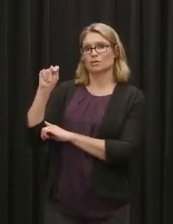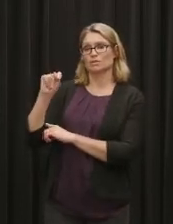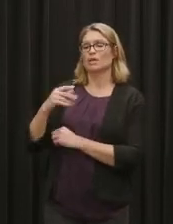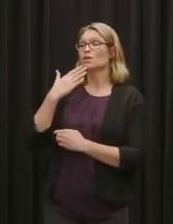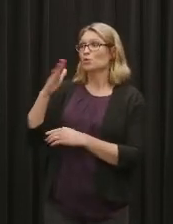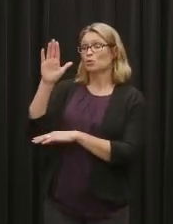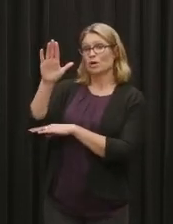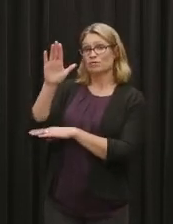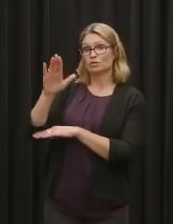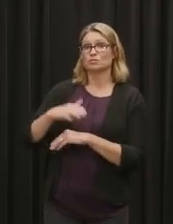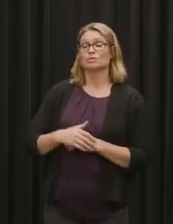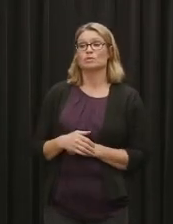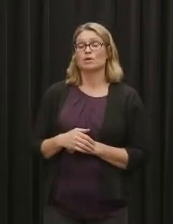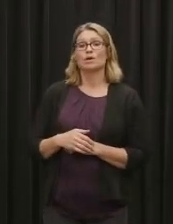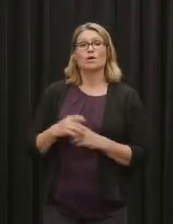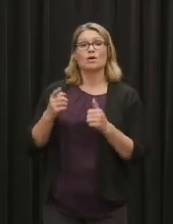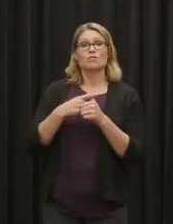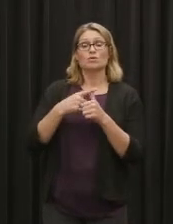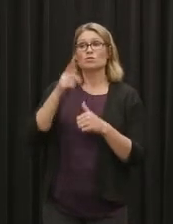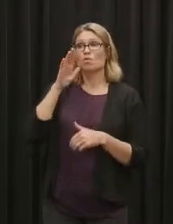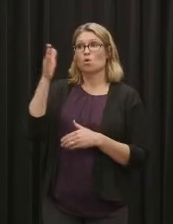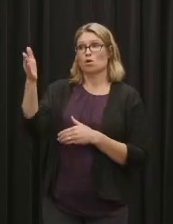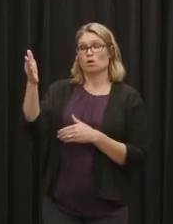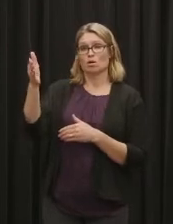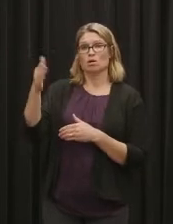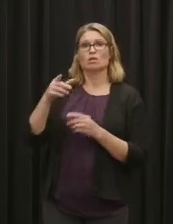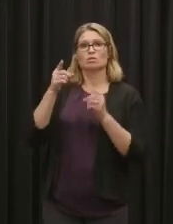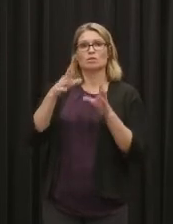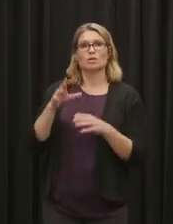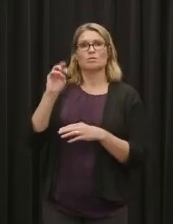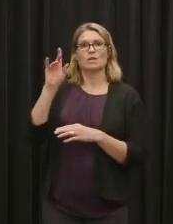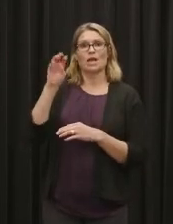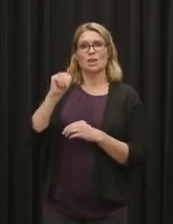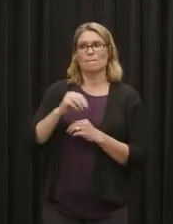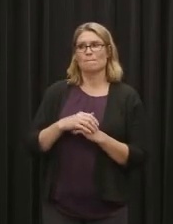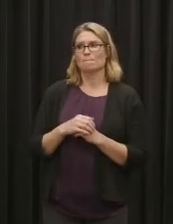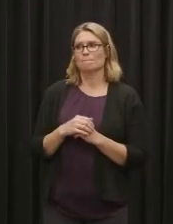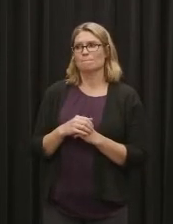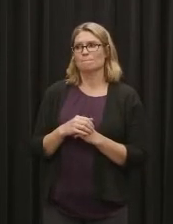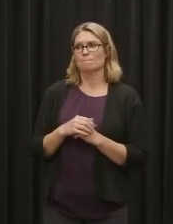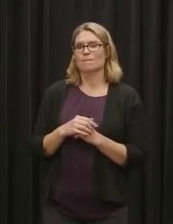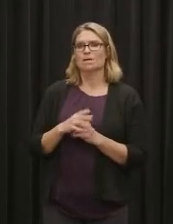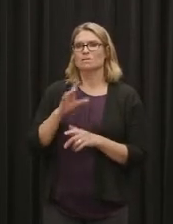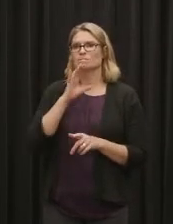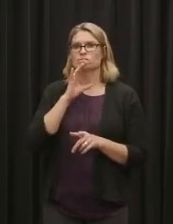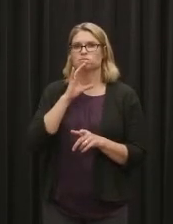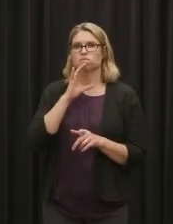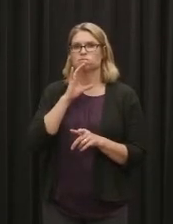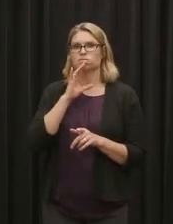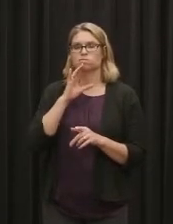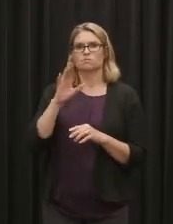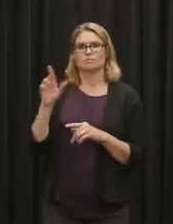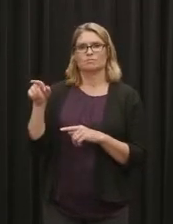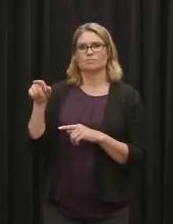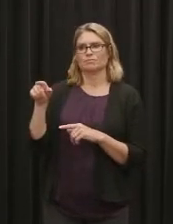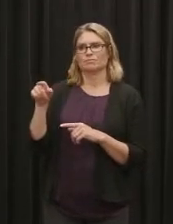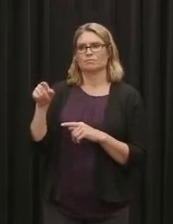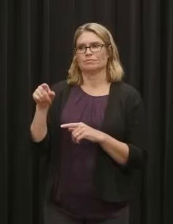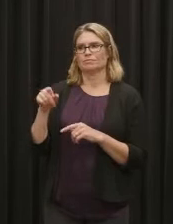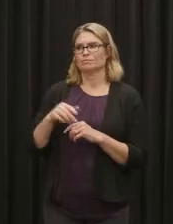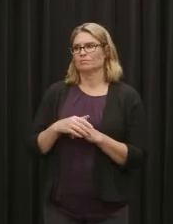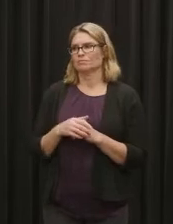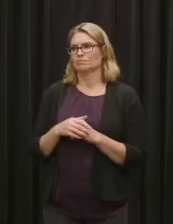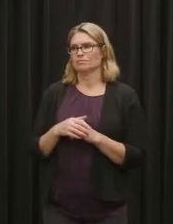Oh, good afternoon. First for Director McCallum. Why is Canada qui vient exactement de demander ce que je devais demander?